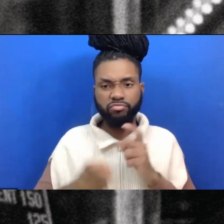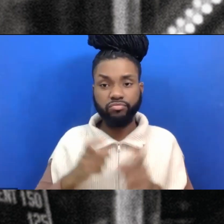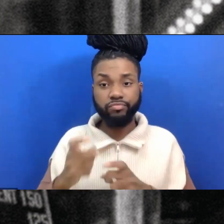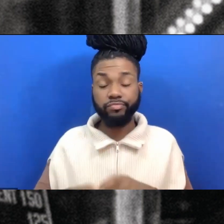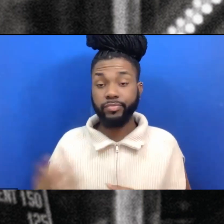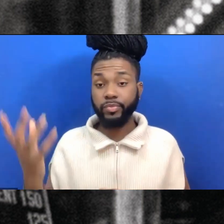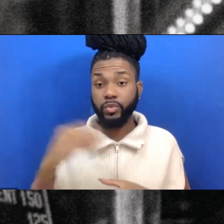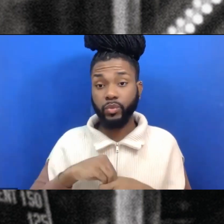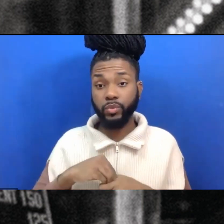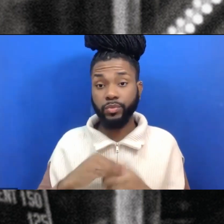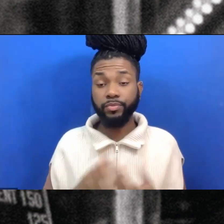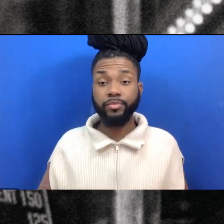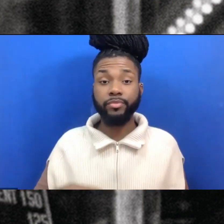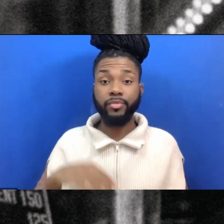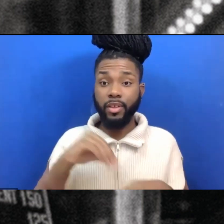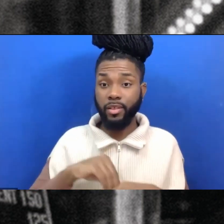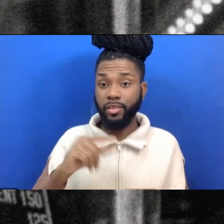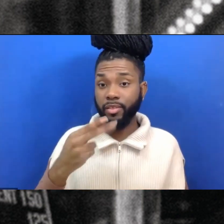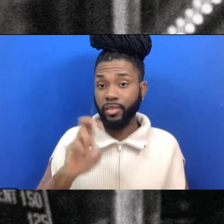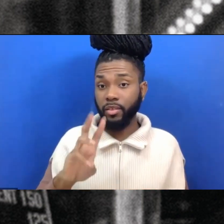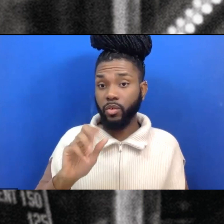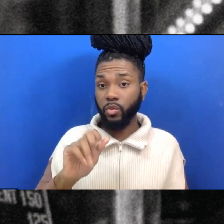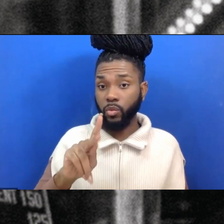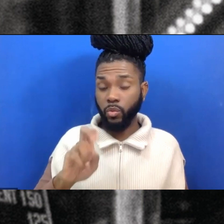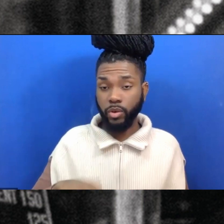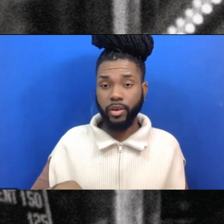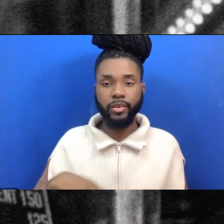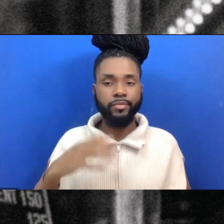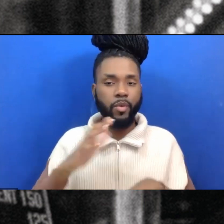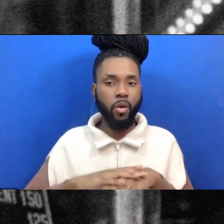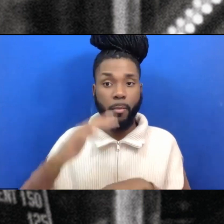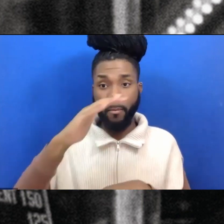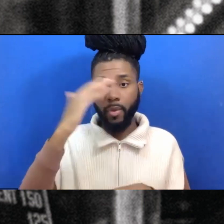including In the Wake, On Blackness and